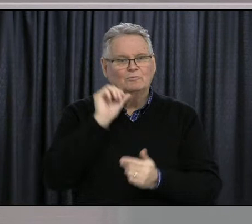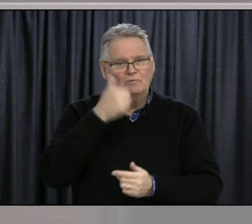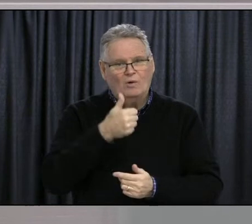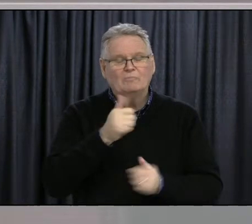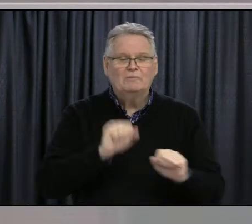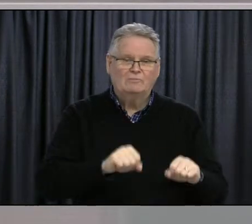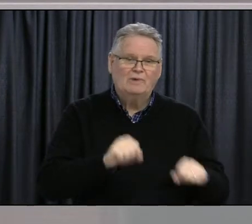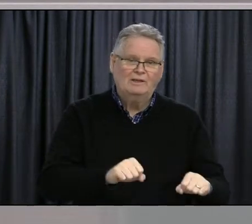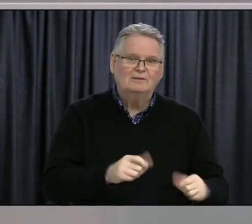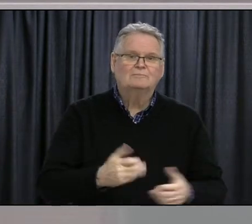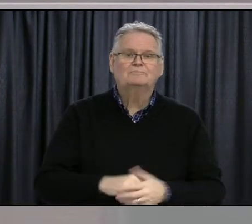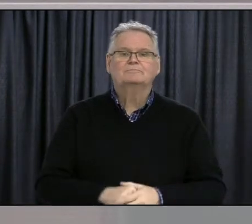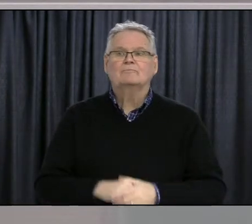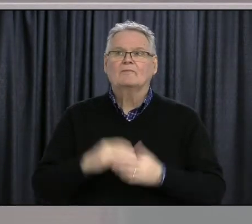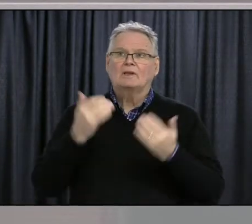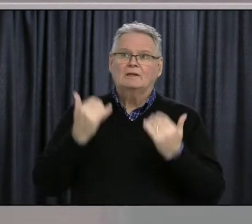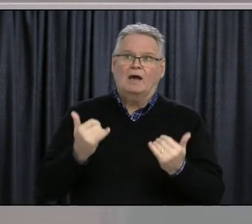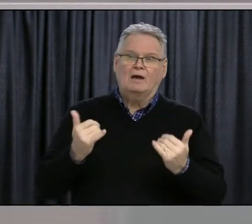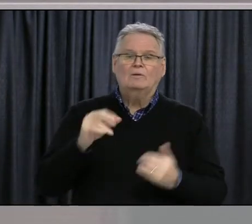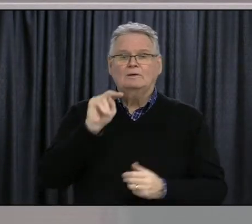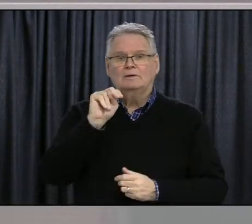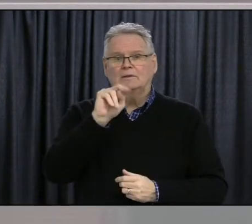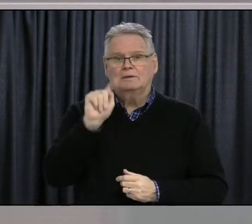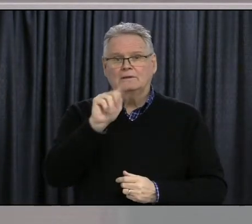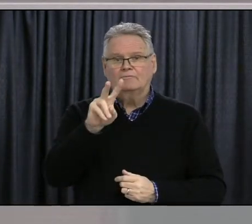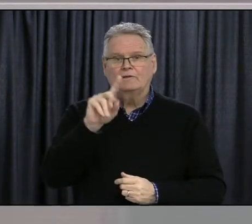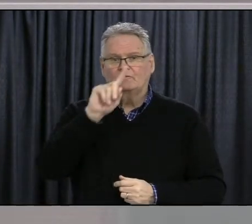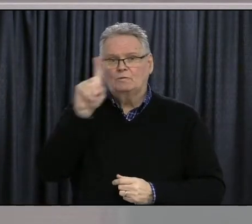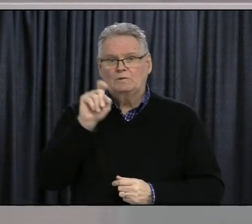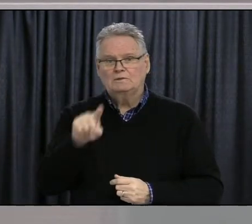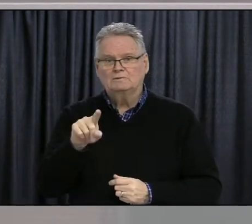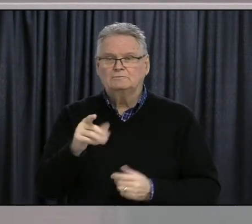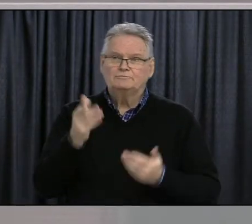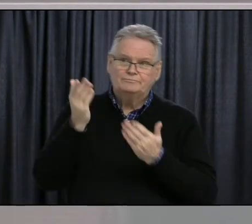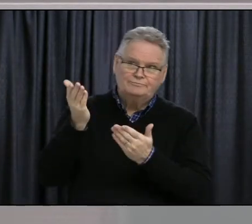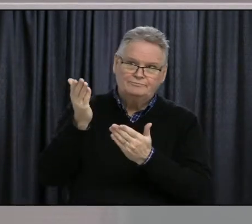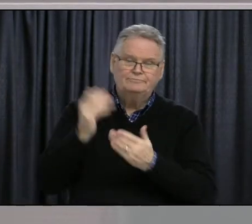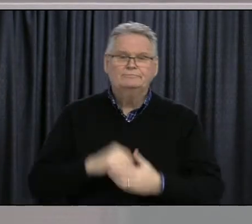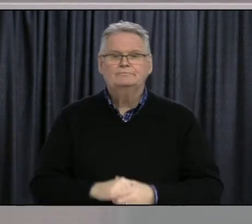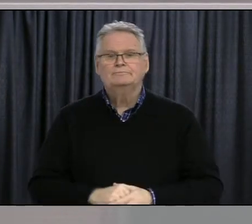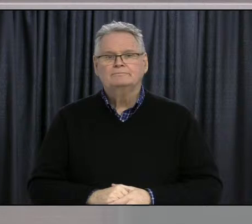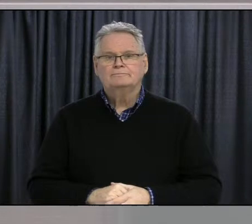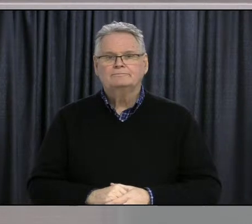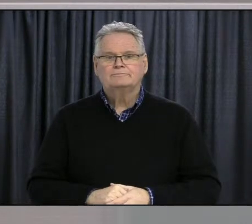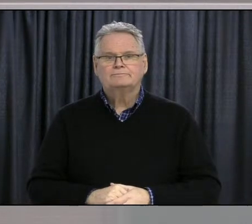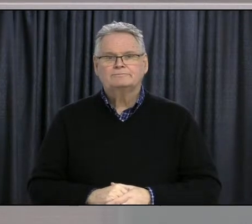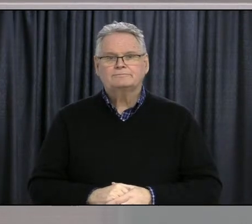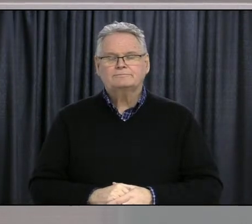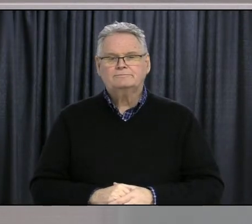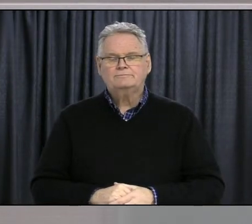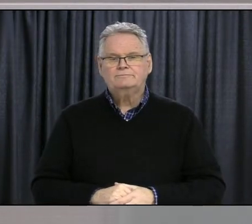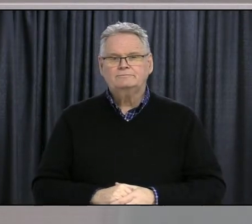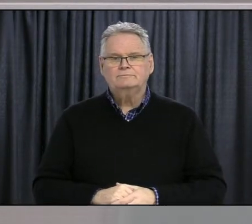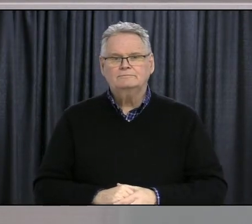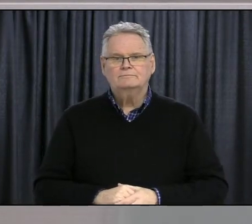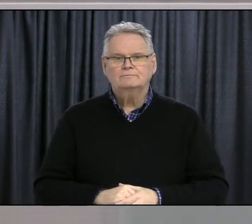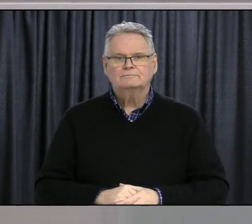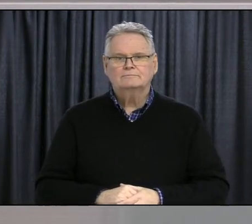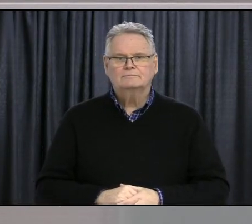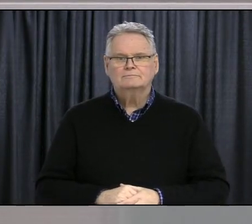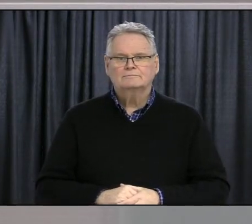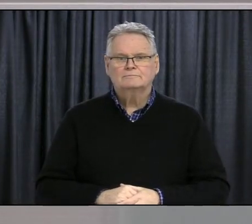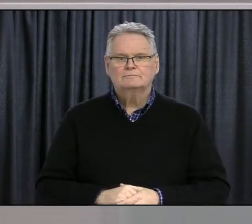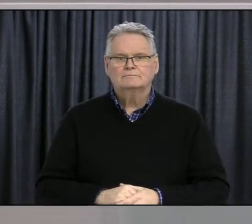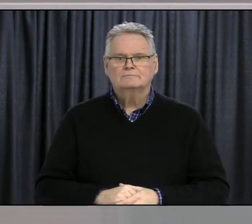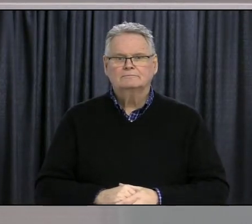just wanted to follow up on my previous variant question. How long approximately does it take from leaving the province to go to Toronto for us to